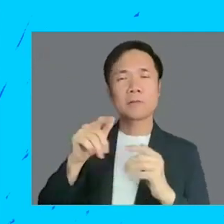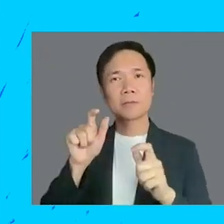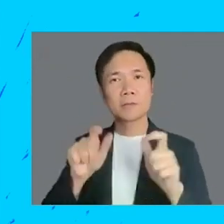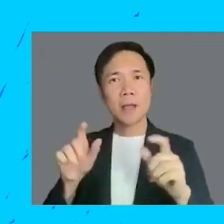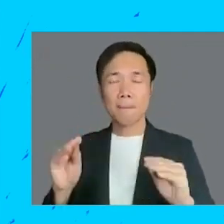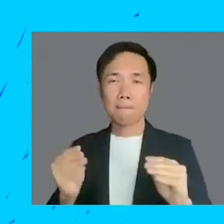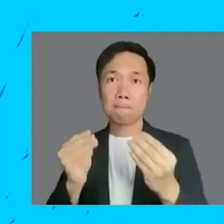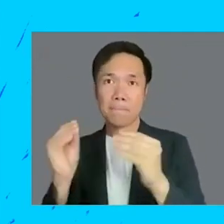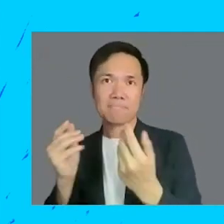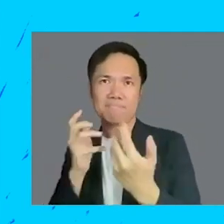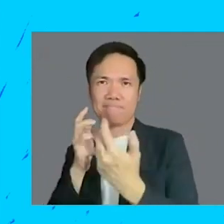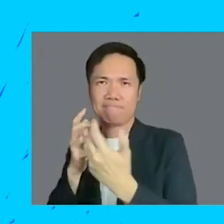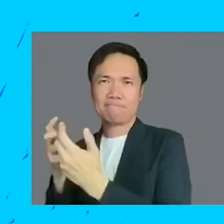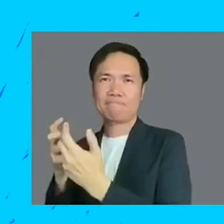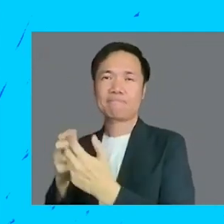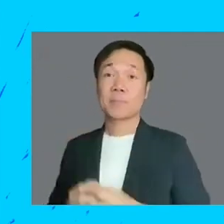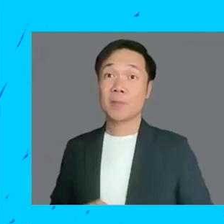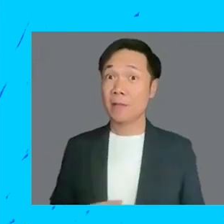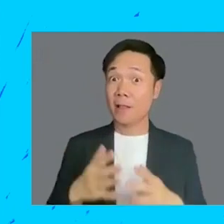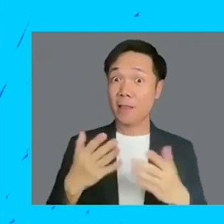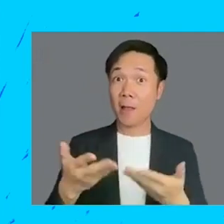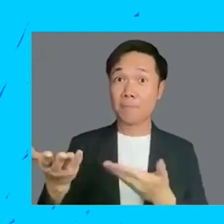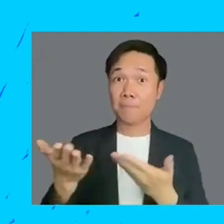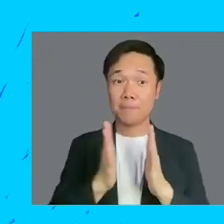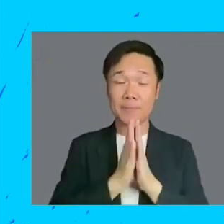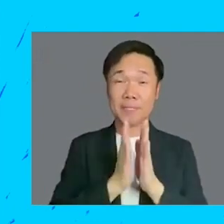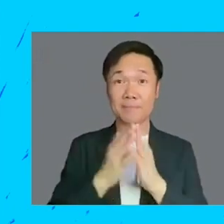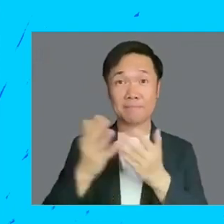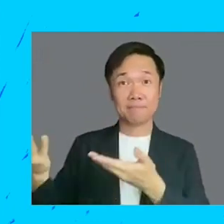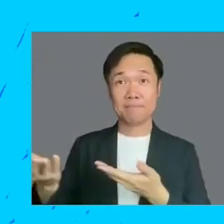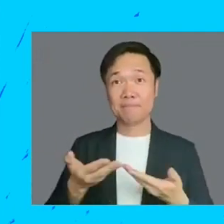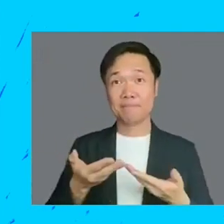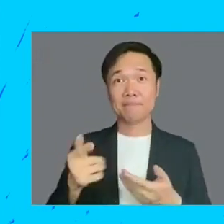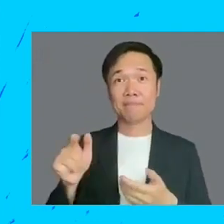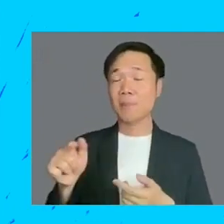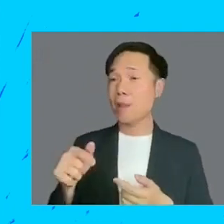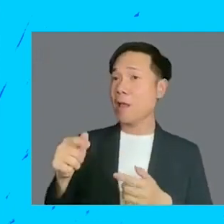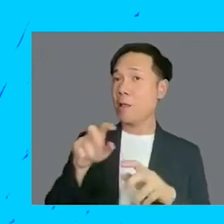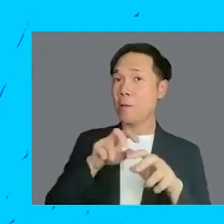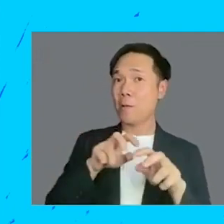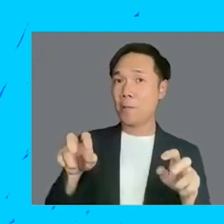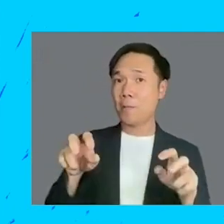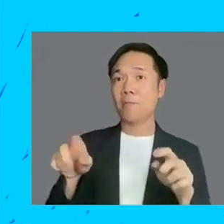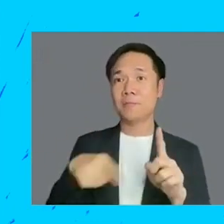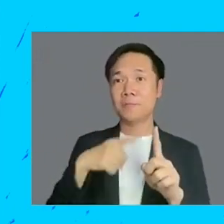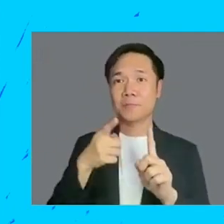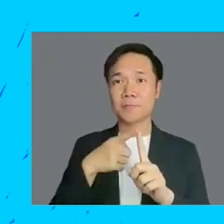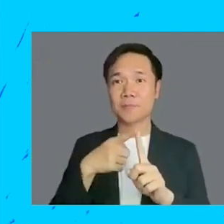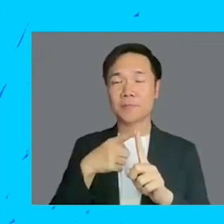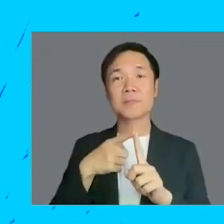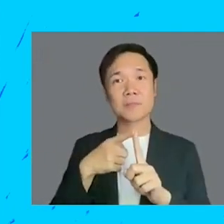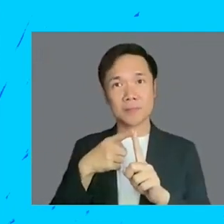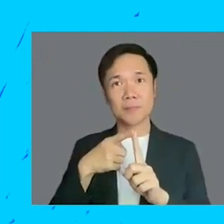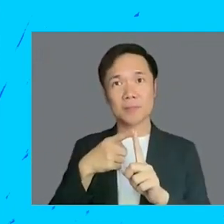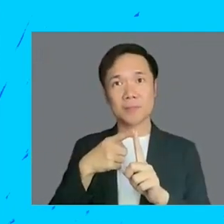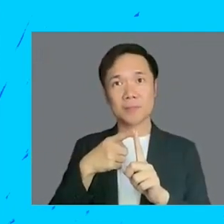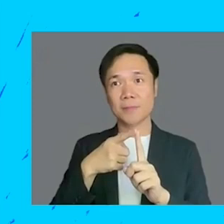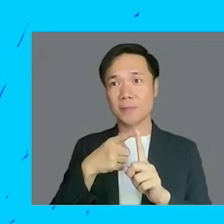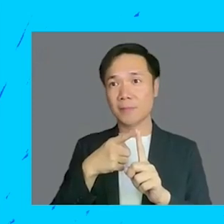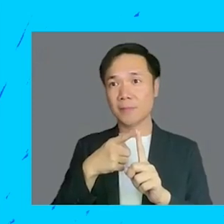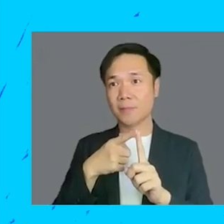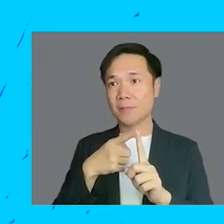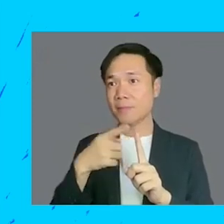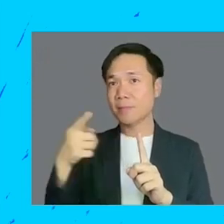well-being. Allow me to introduce our amazing panel of duty bearers. We are joined by